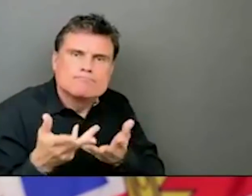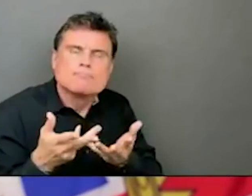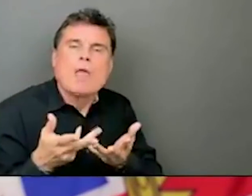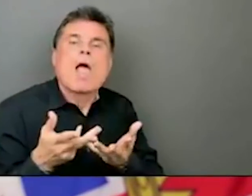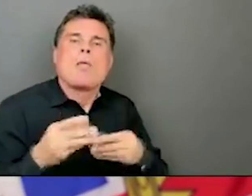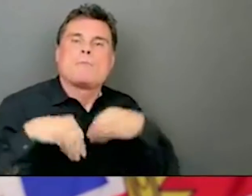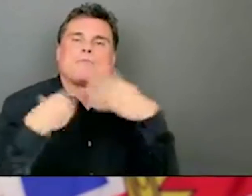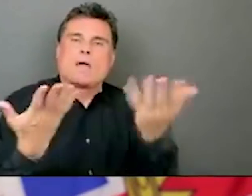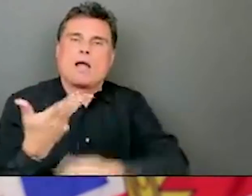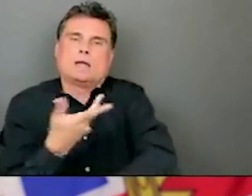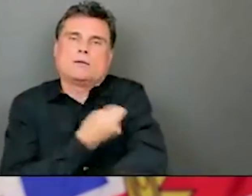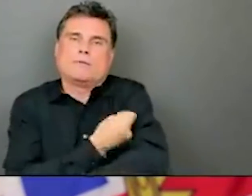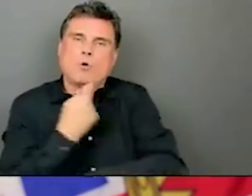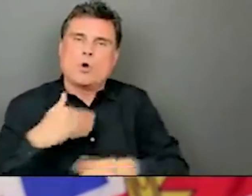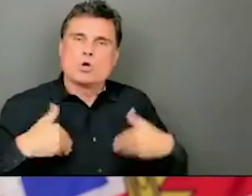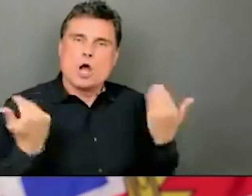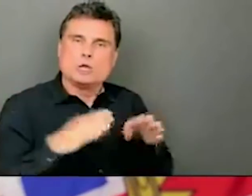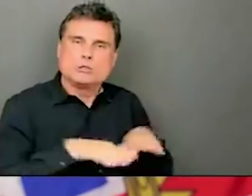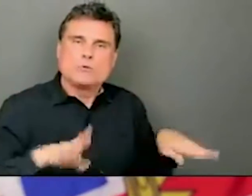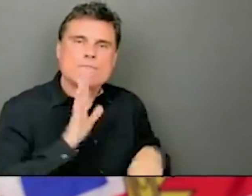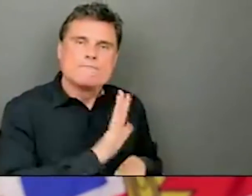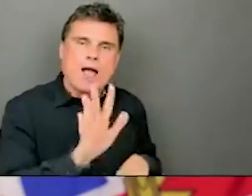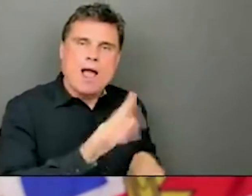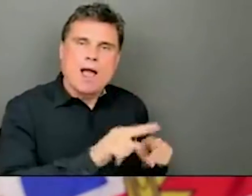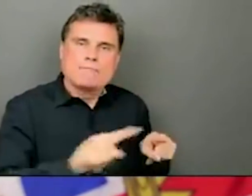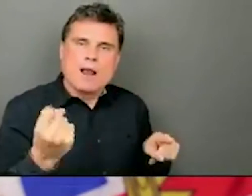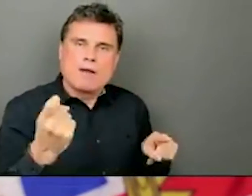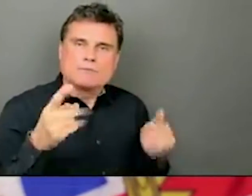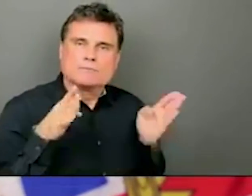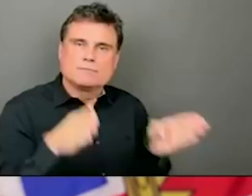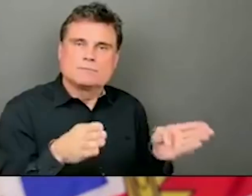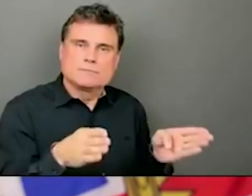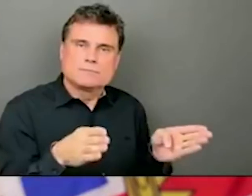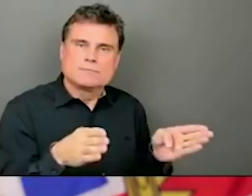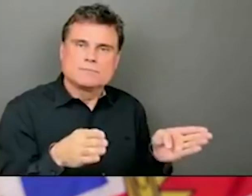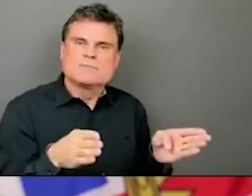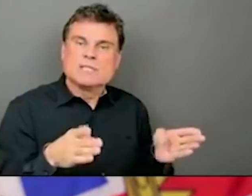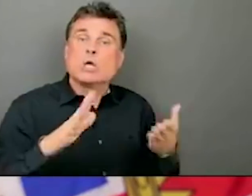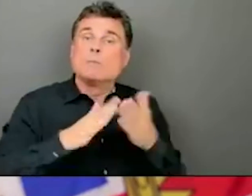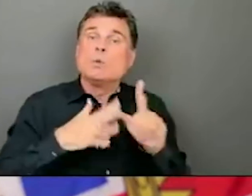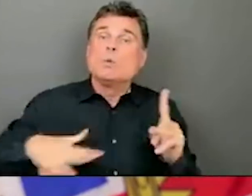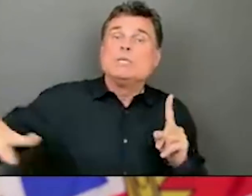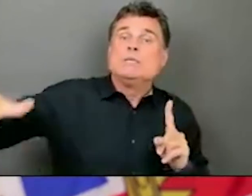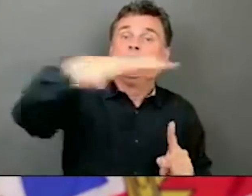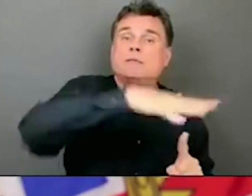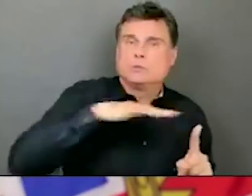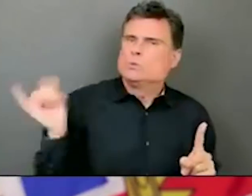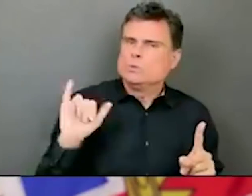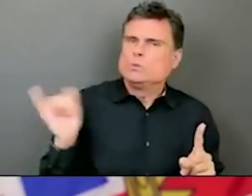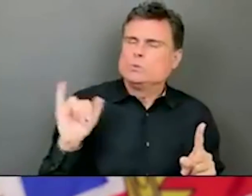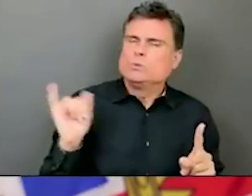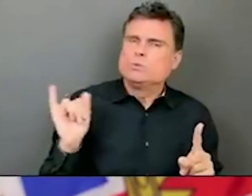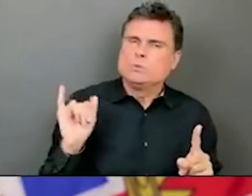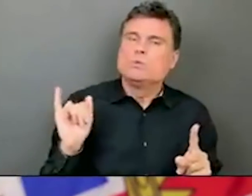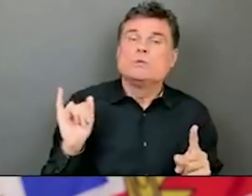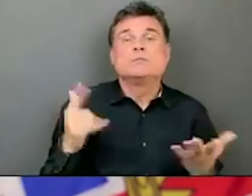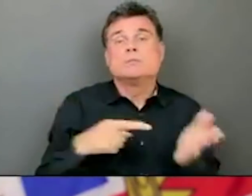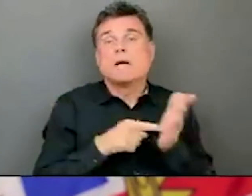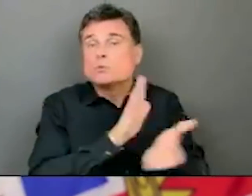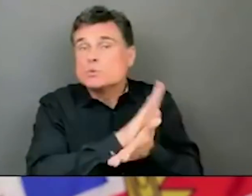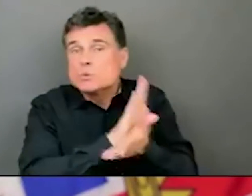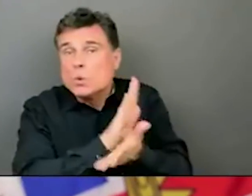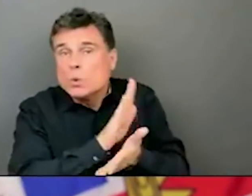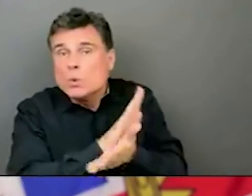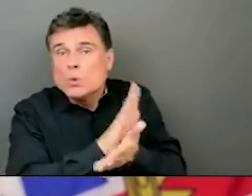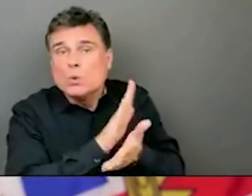in providing vaccinations for young children. I think that's a really important thing. In certain communities, we're reaching out